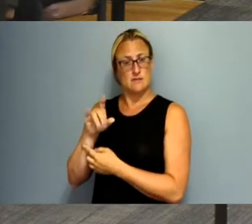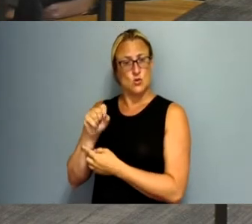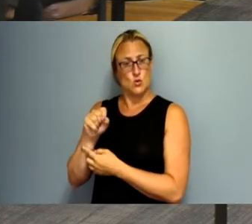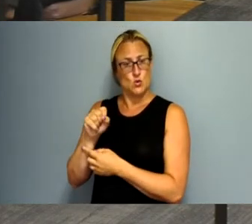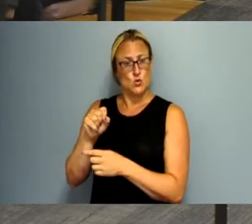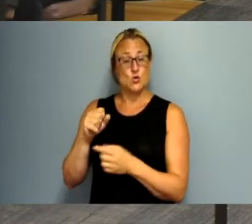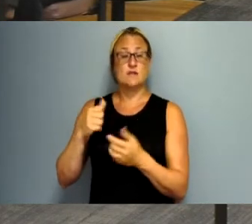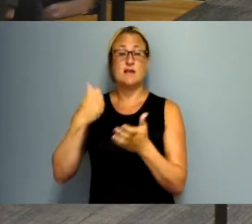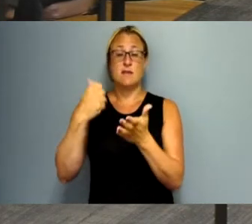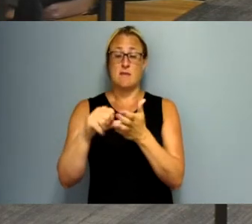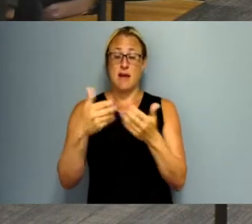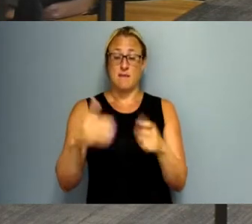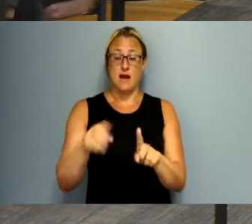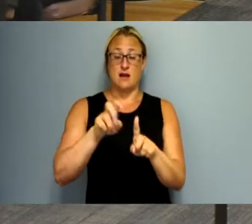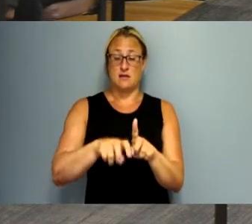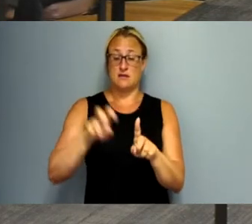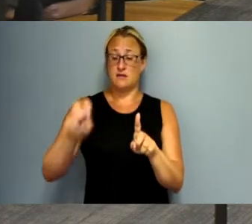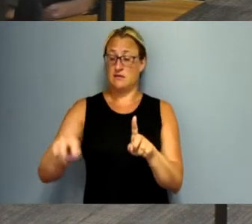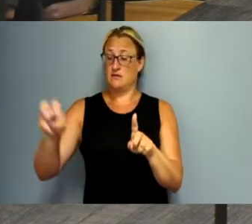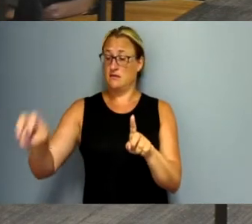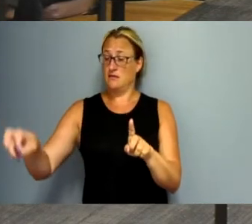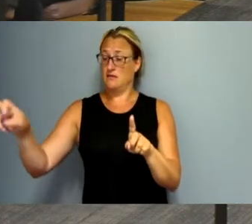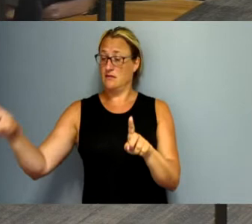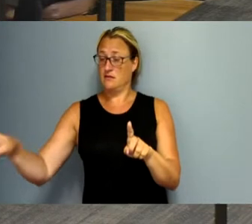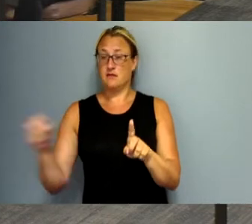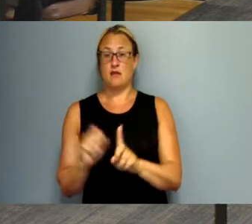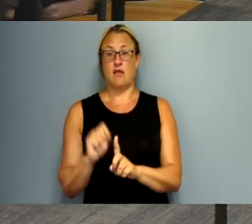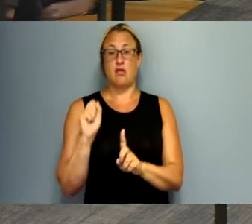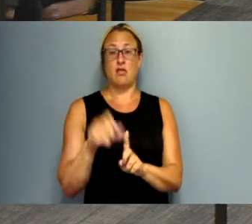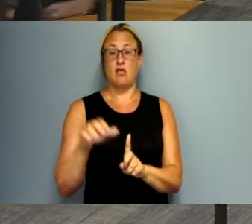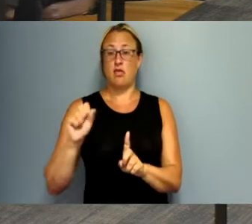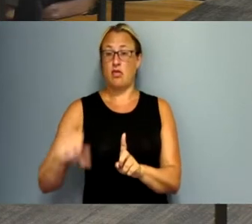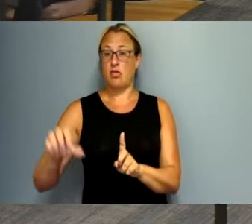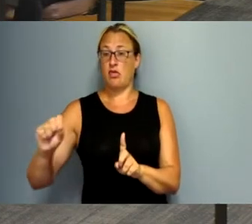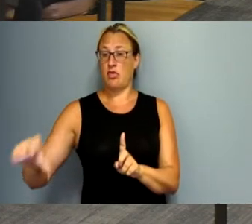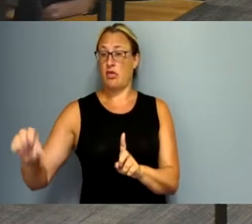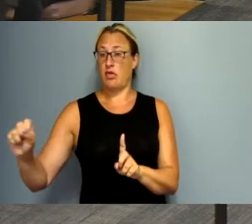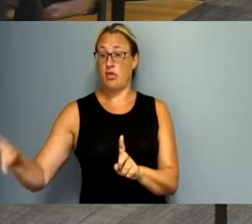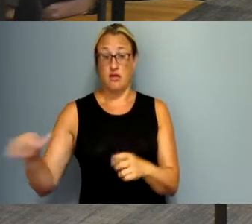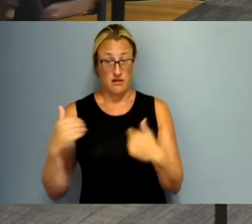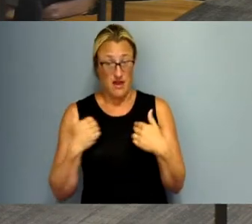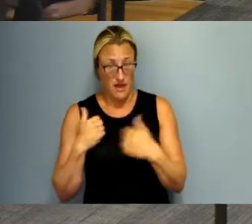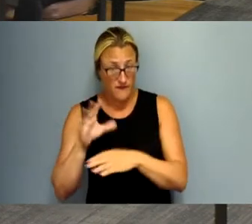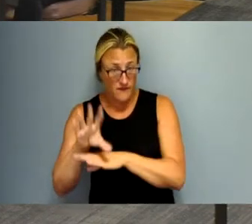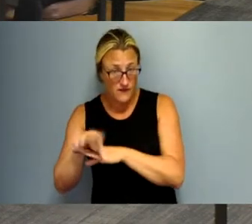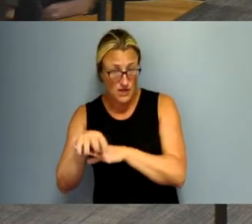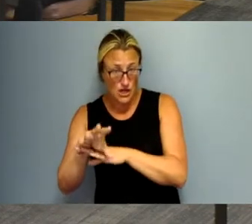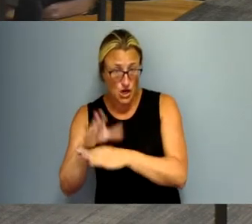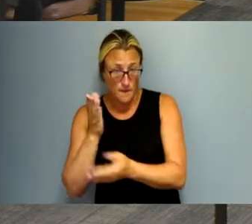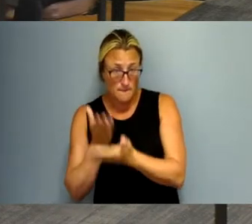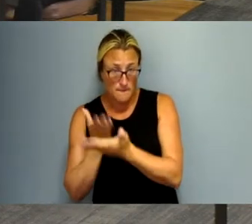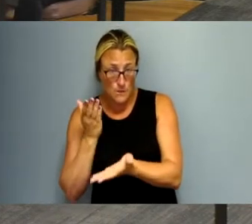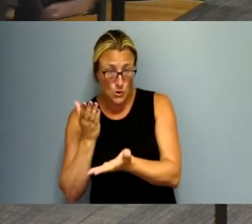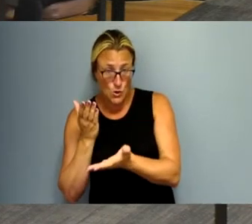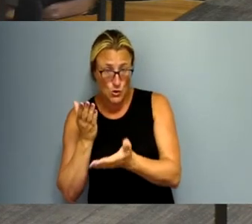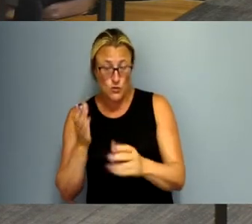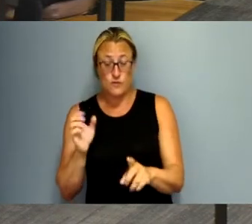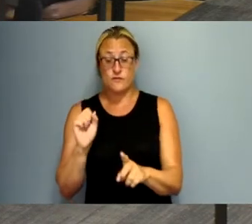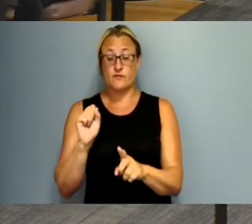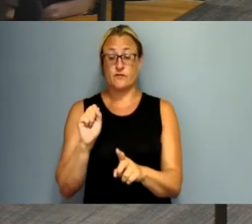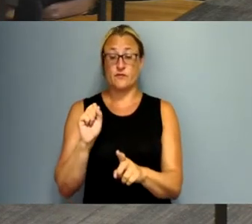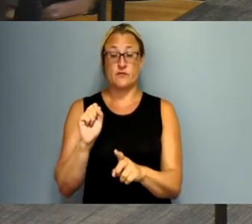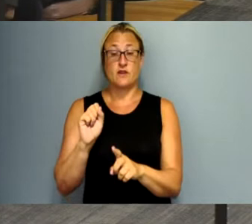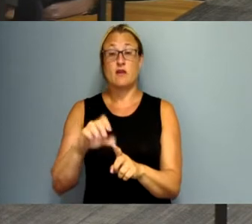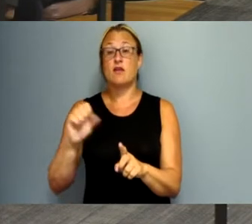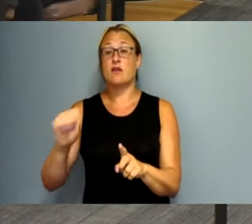mailbox, drop box, dropping in, shown by the videos, stealing elections. You're only